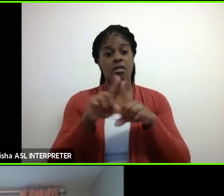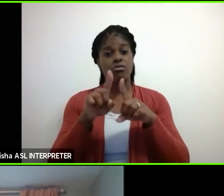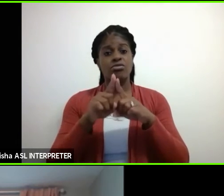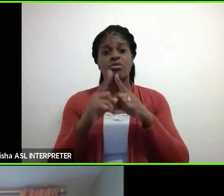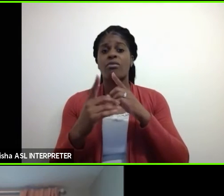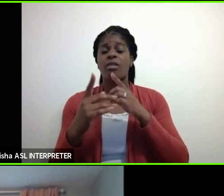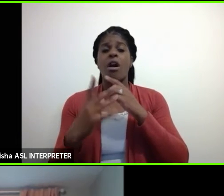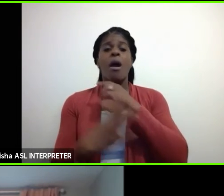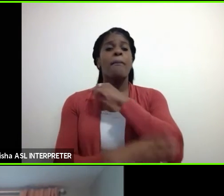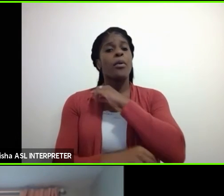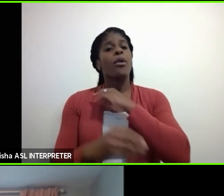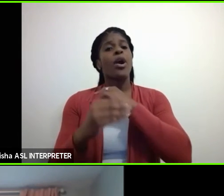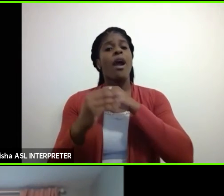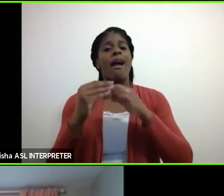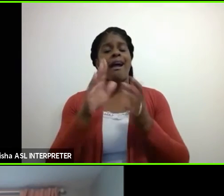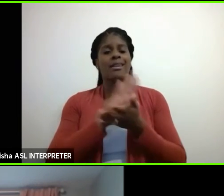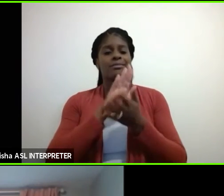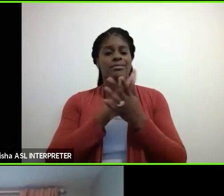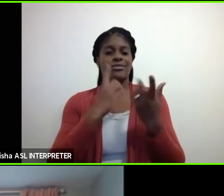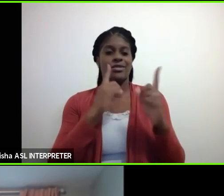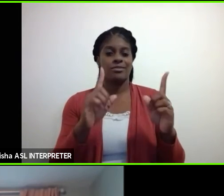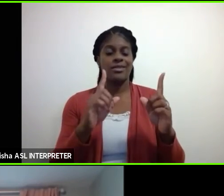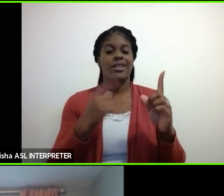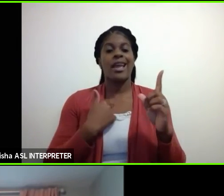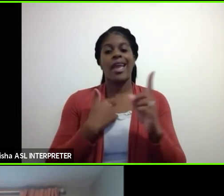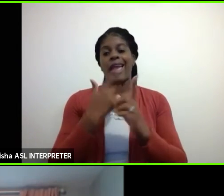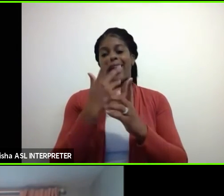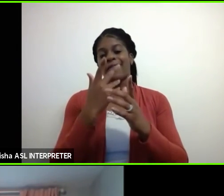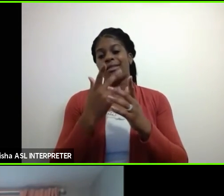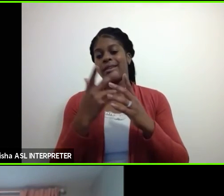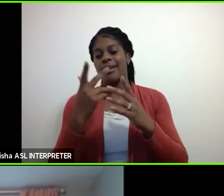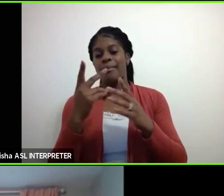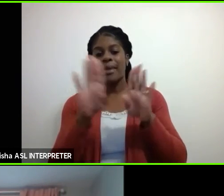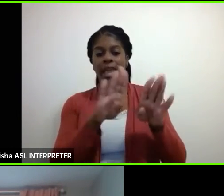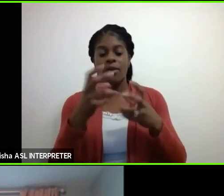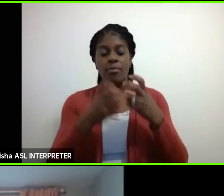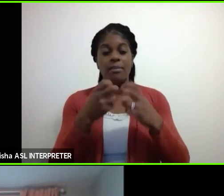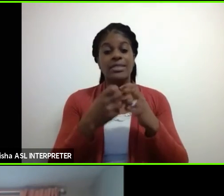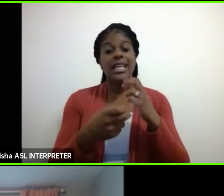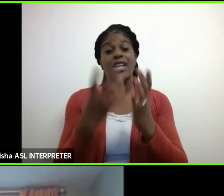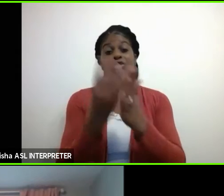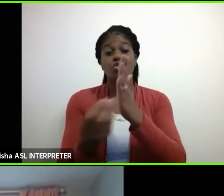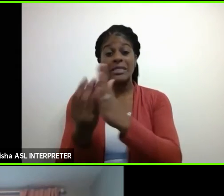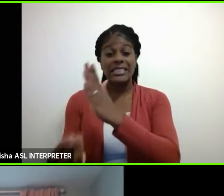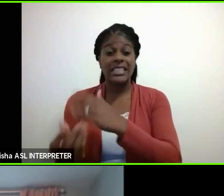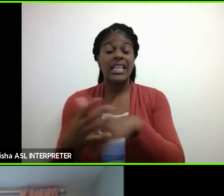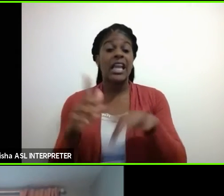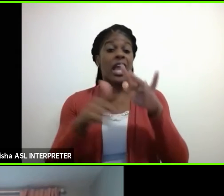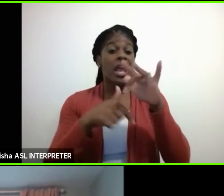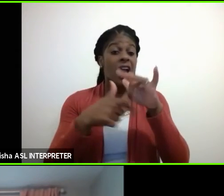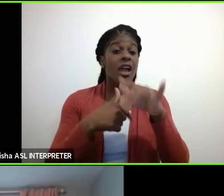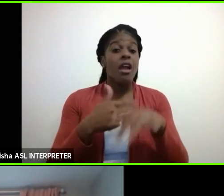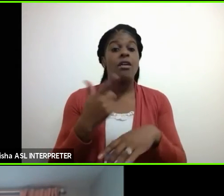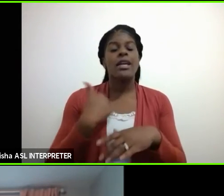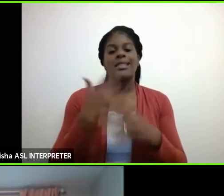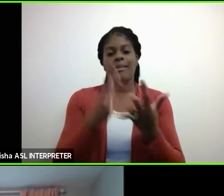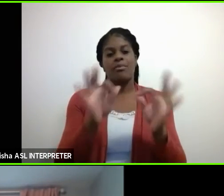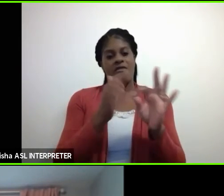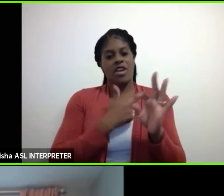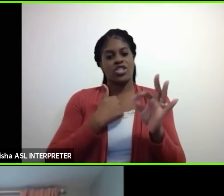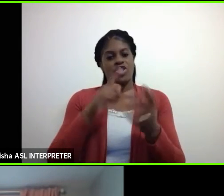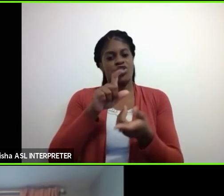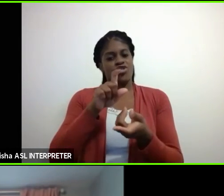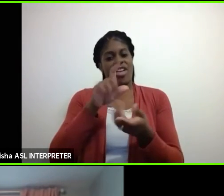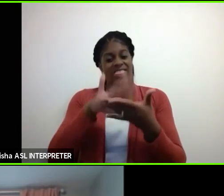achievement and behavioral problems and truancy, all the things that we talked about earlier. And so it's up to us to make sure we shift that narrative and